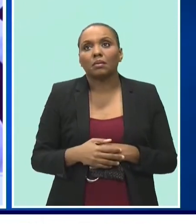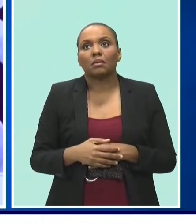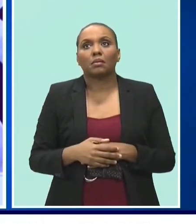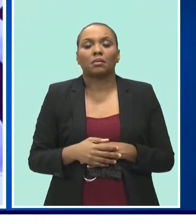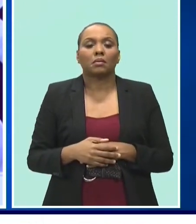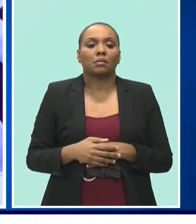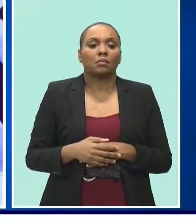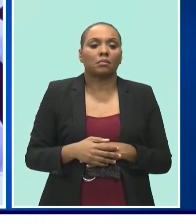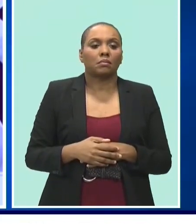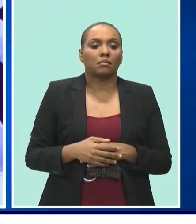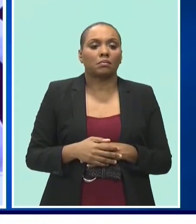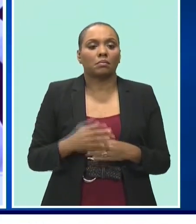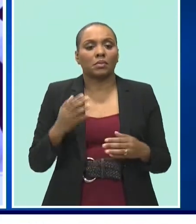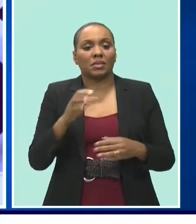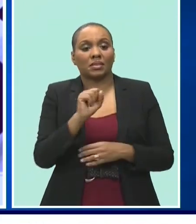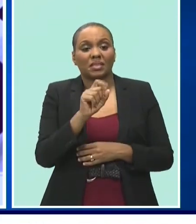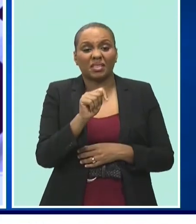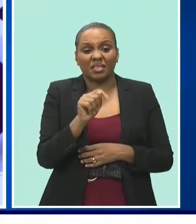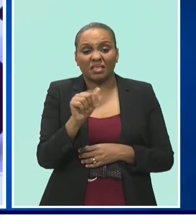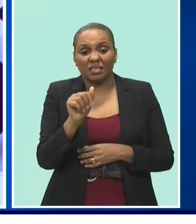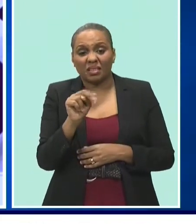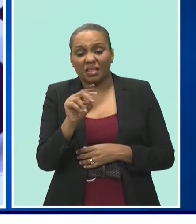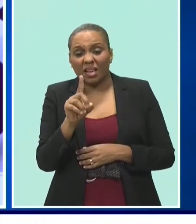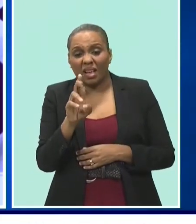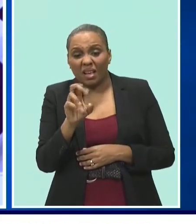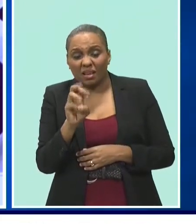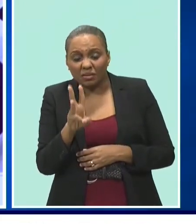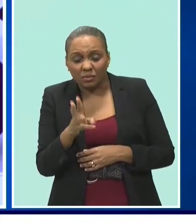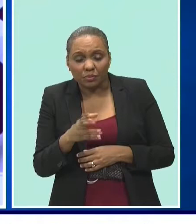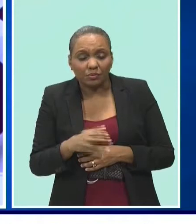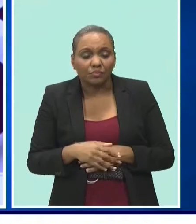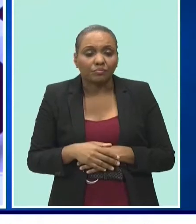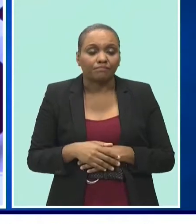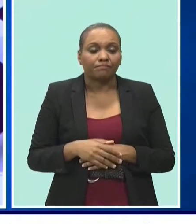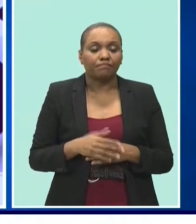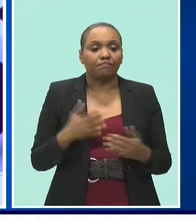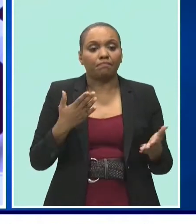in Belle Plaine, something may be in